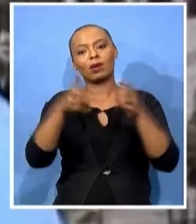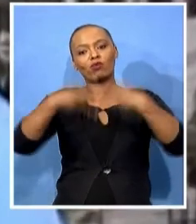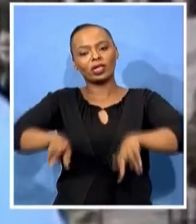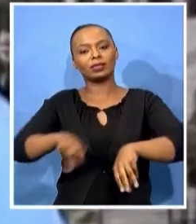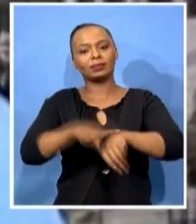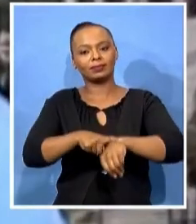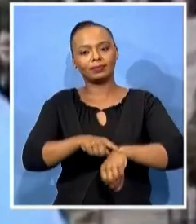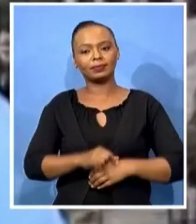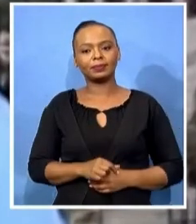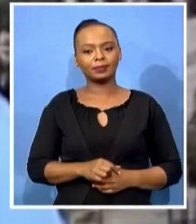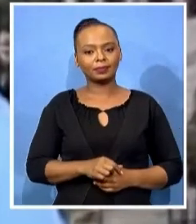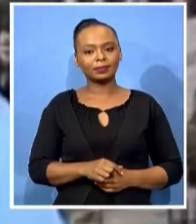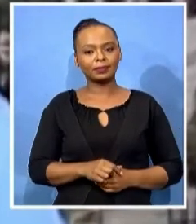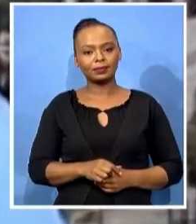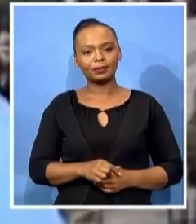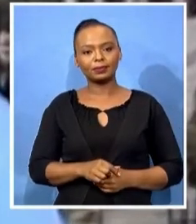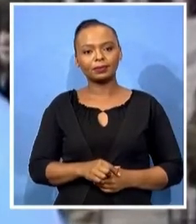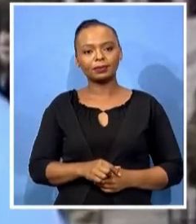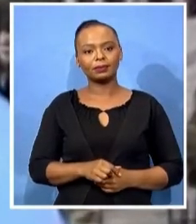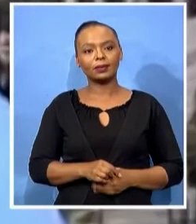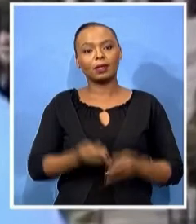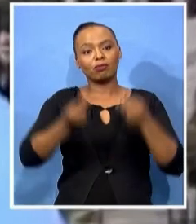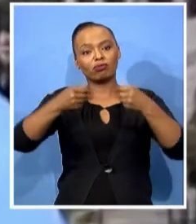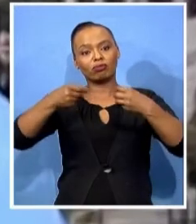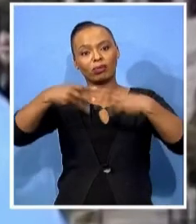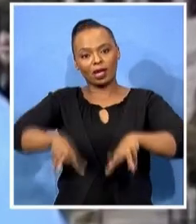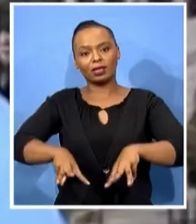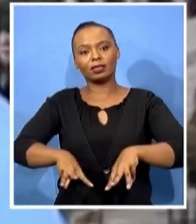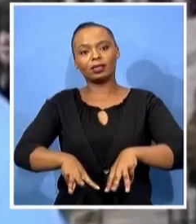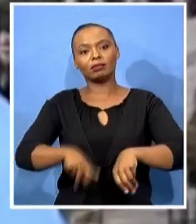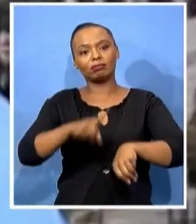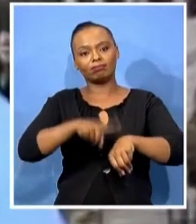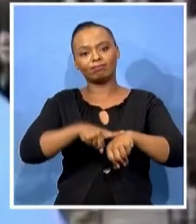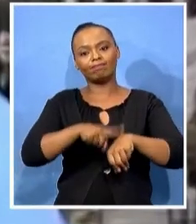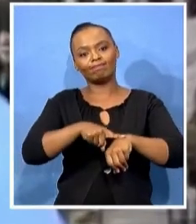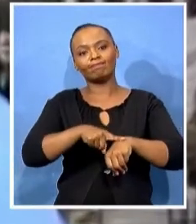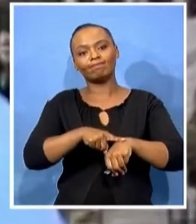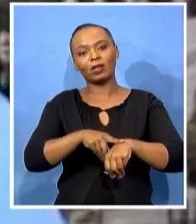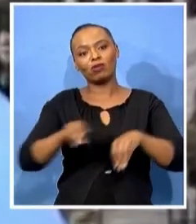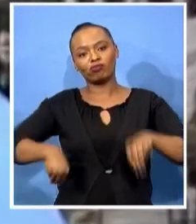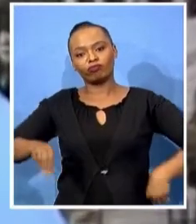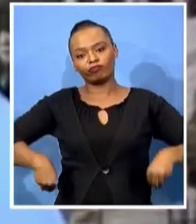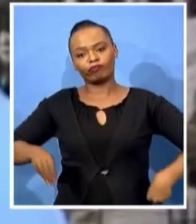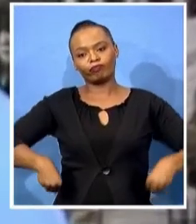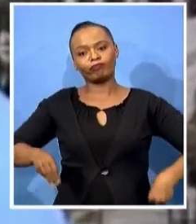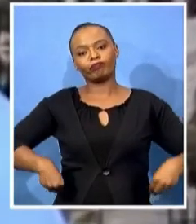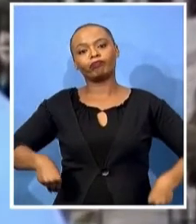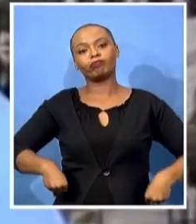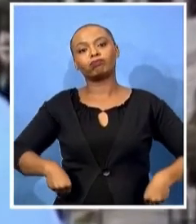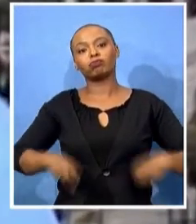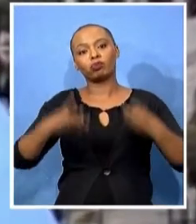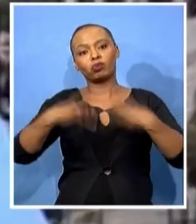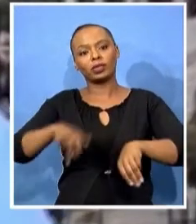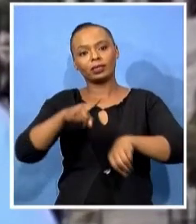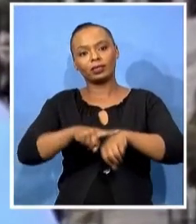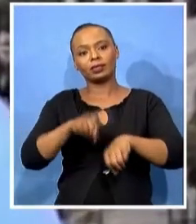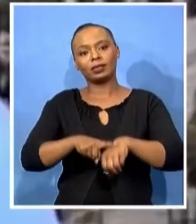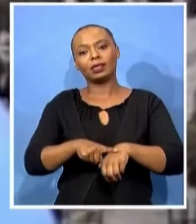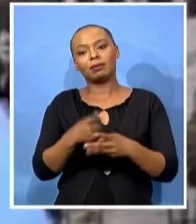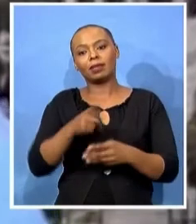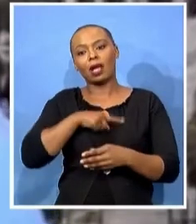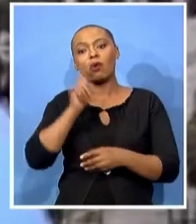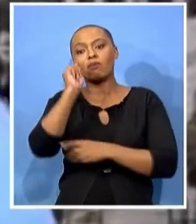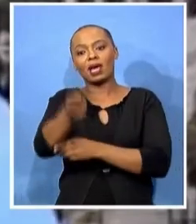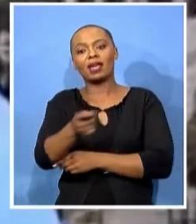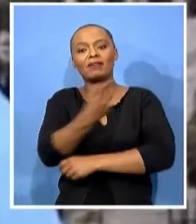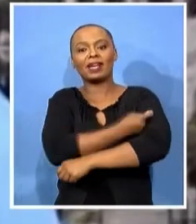and stolen due to COVID corruption that could have been used to pay for the vaccine. Now, Professor Marty said that the government's plan